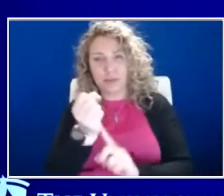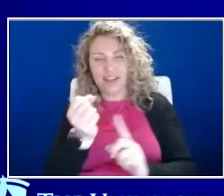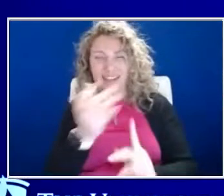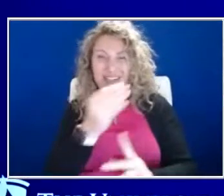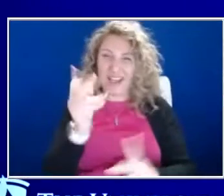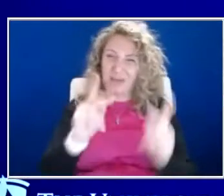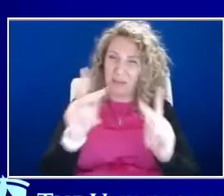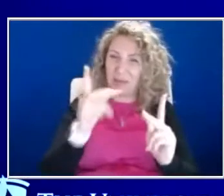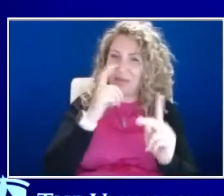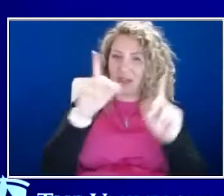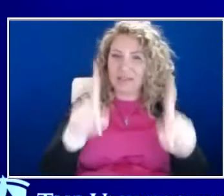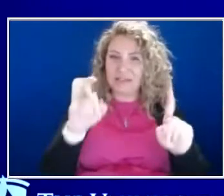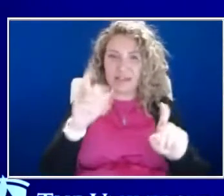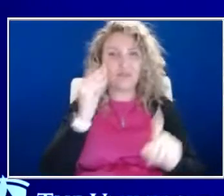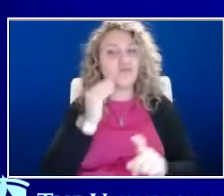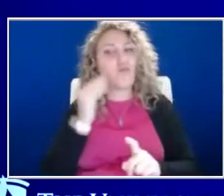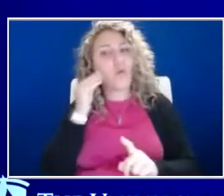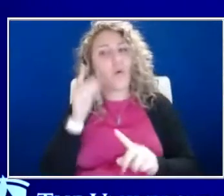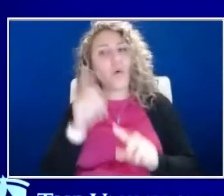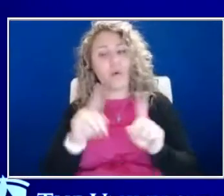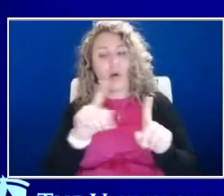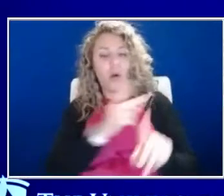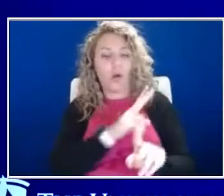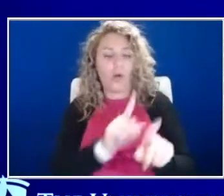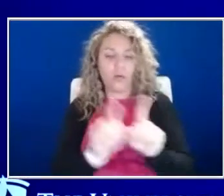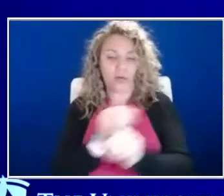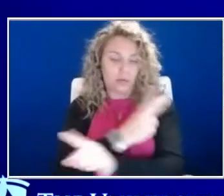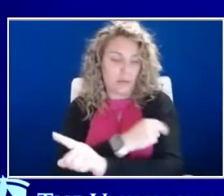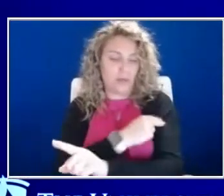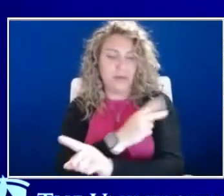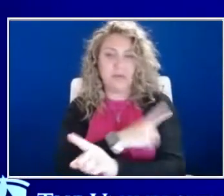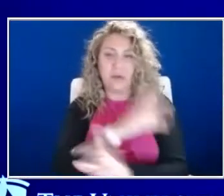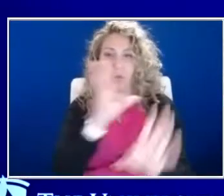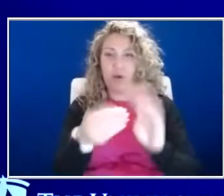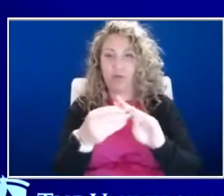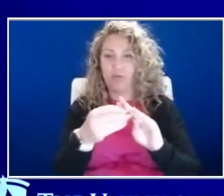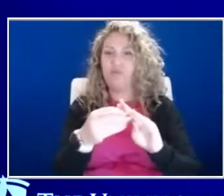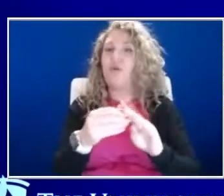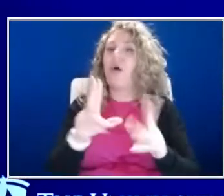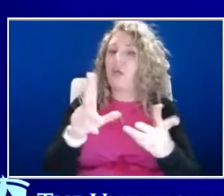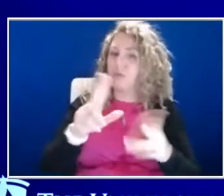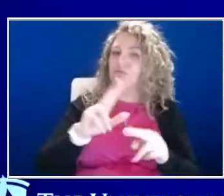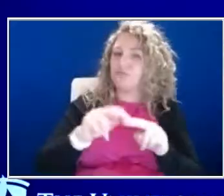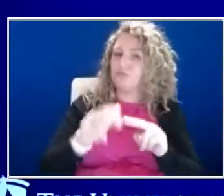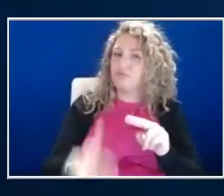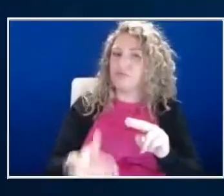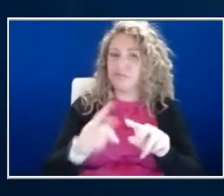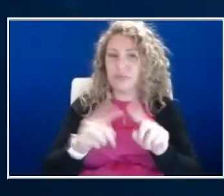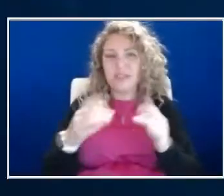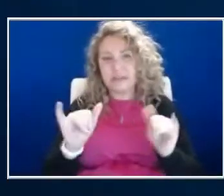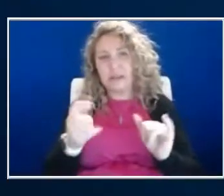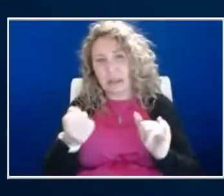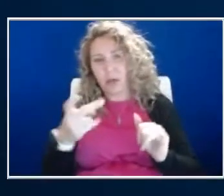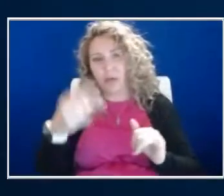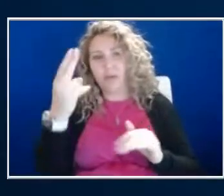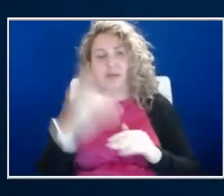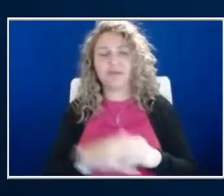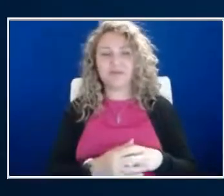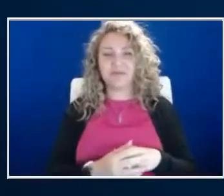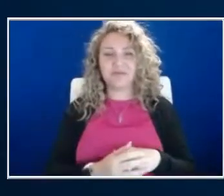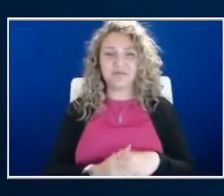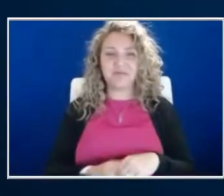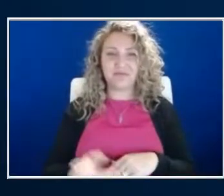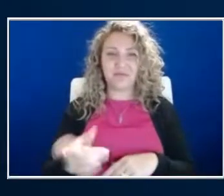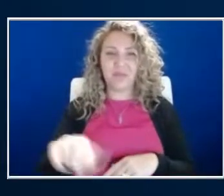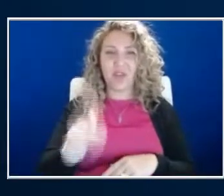bit. But also hospitalizations overall are going down, although still quite high. All right, for those who may be hearing this for the